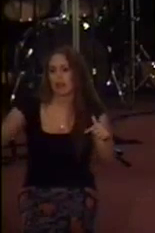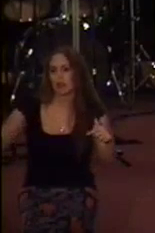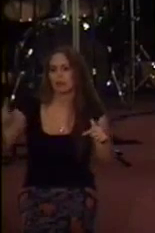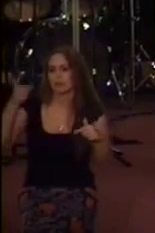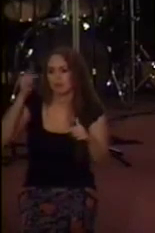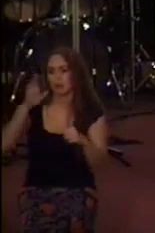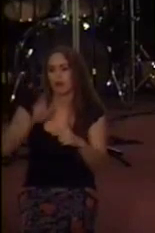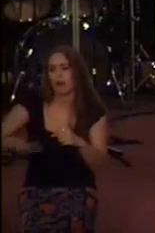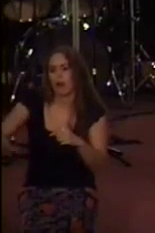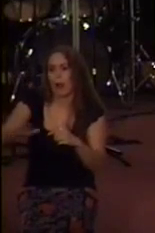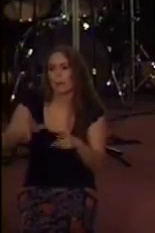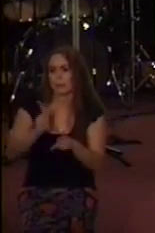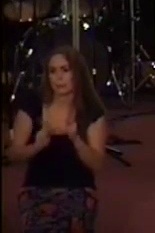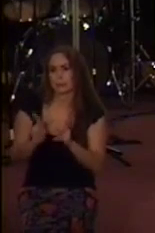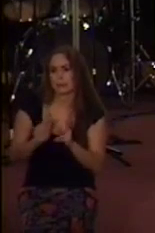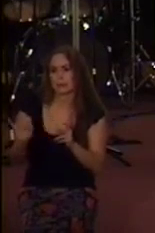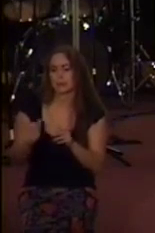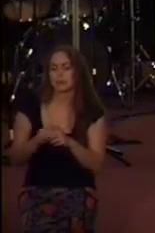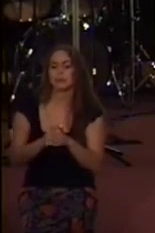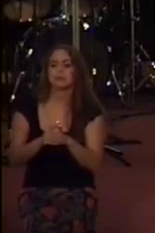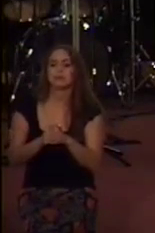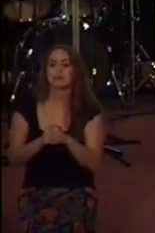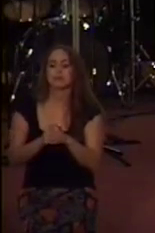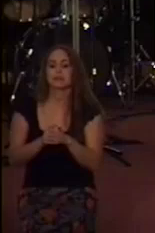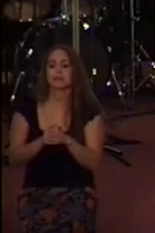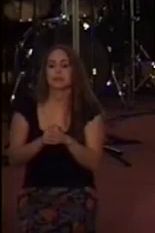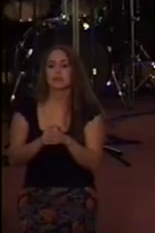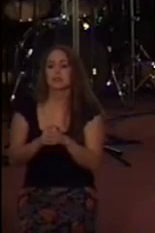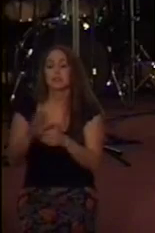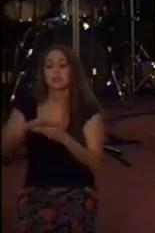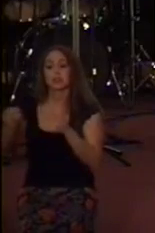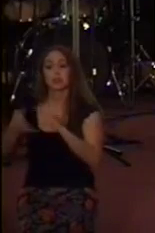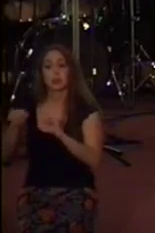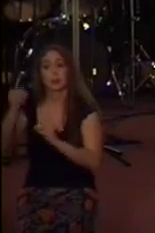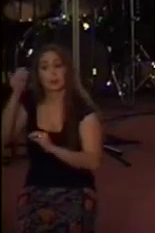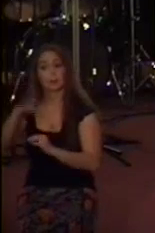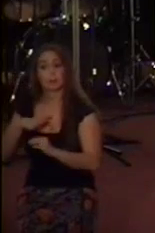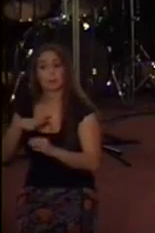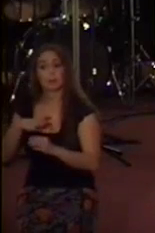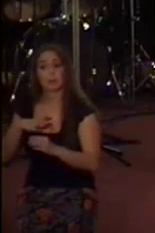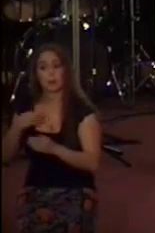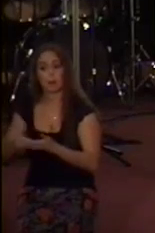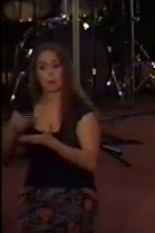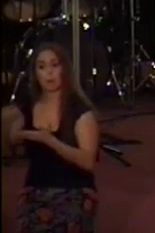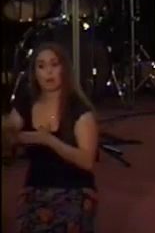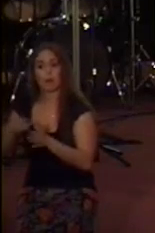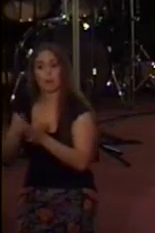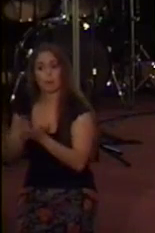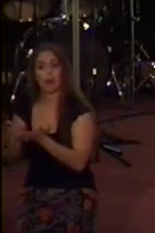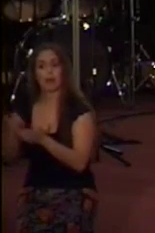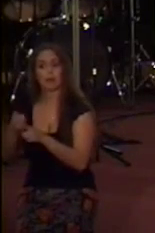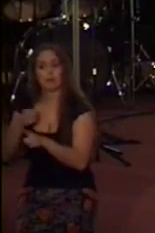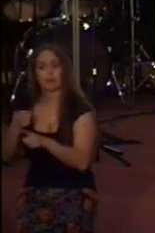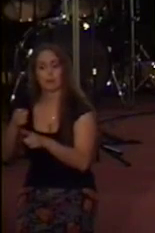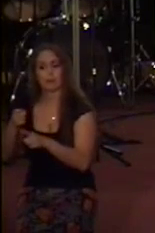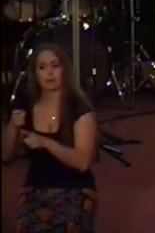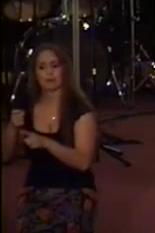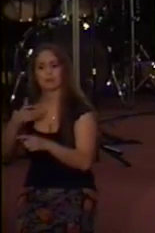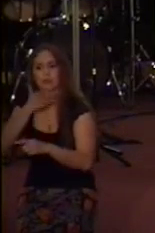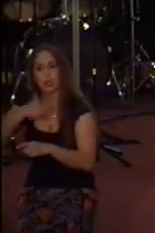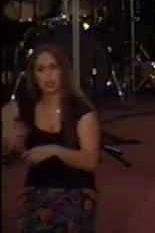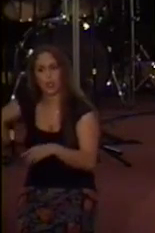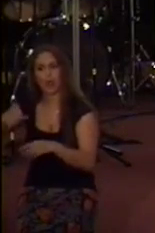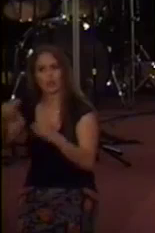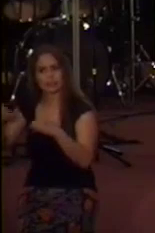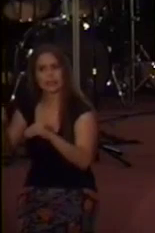that picked up an old Bible from a yard sale or something like that. He went to his friend and he said, "Yeah, I got this Bible. It's a good, a Gutenberg," his